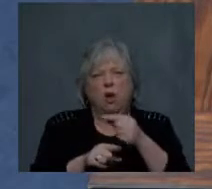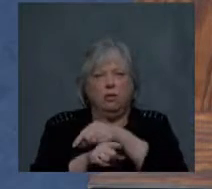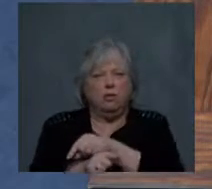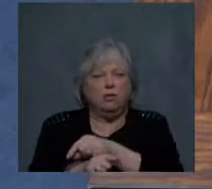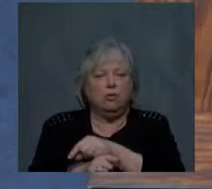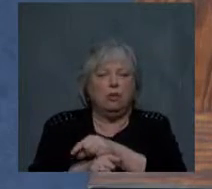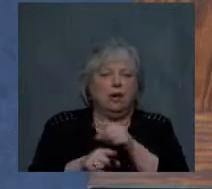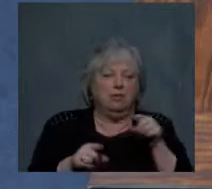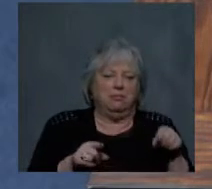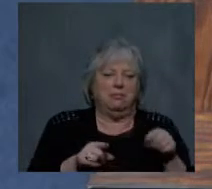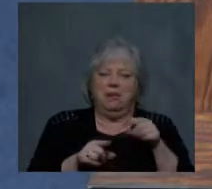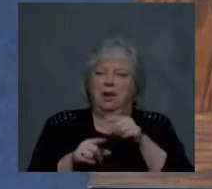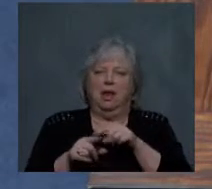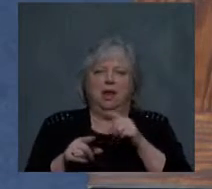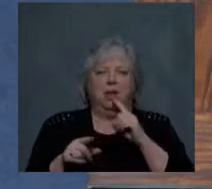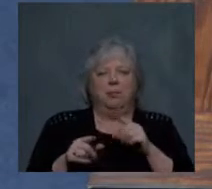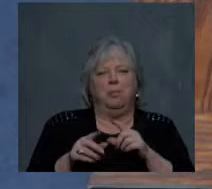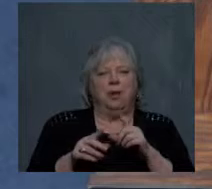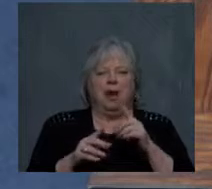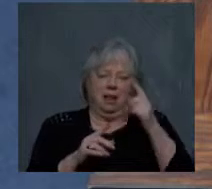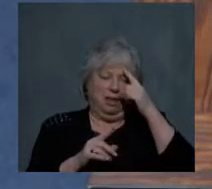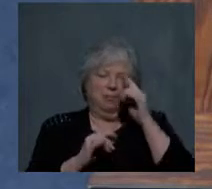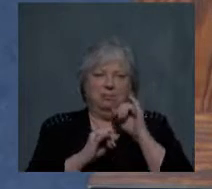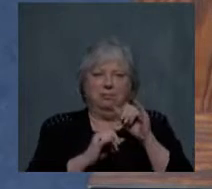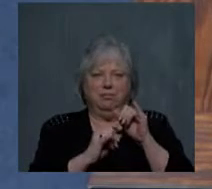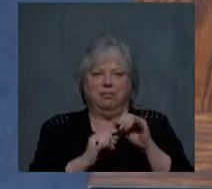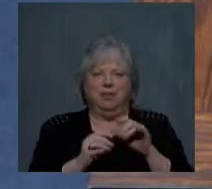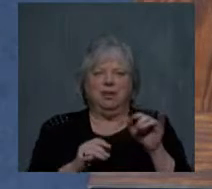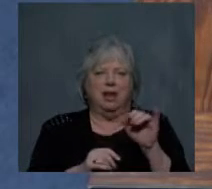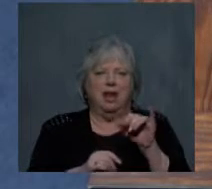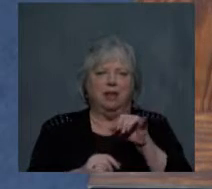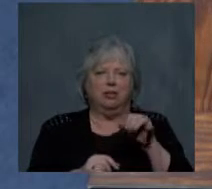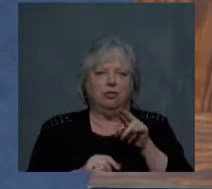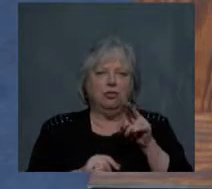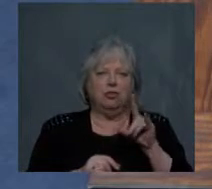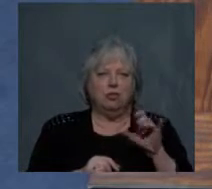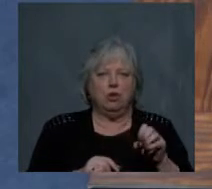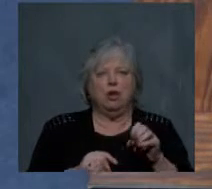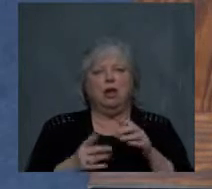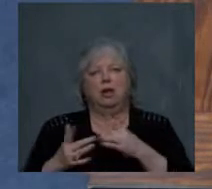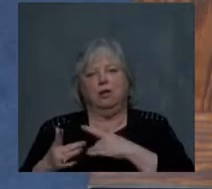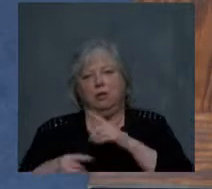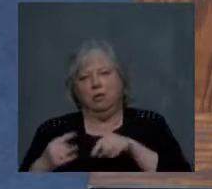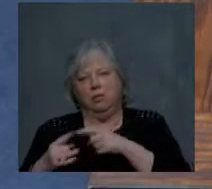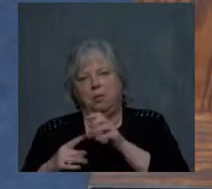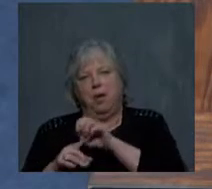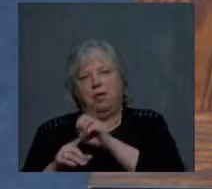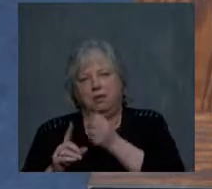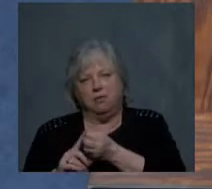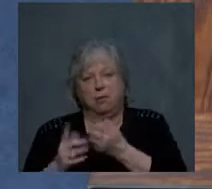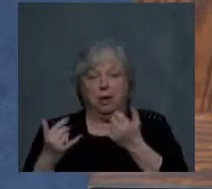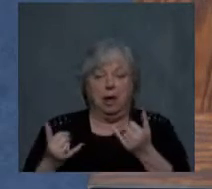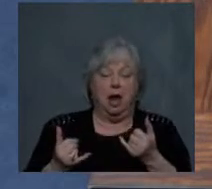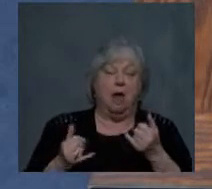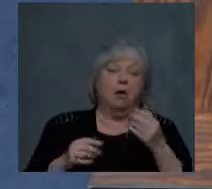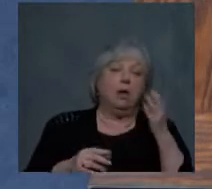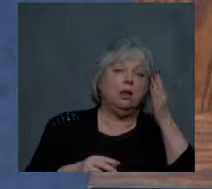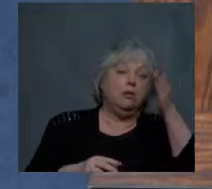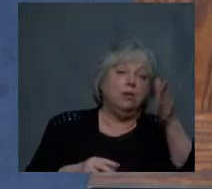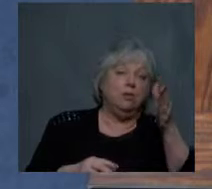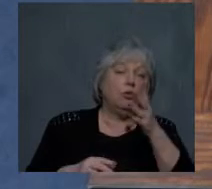again, I'm more along the lines of Julie, the concerns about the environment now, in the future, and